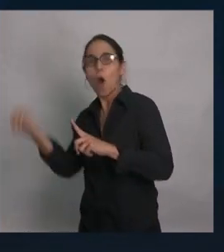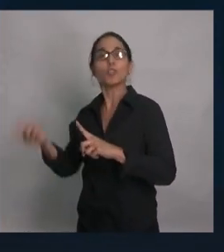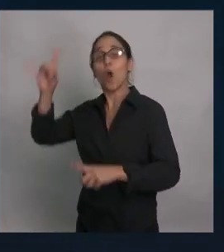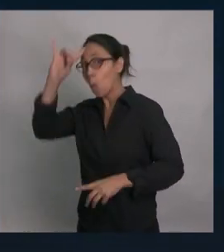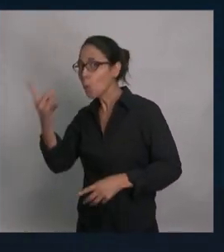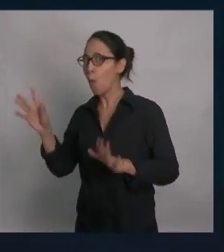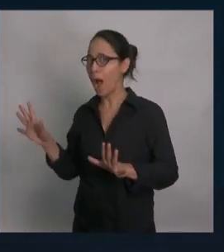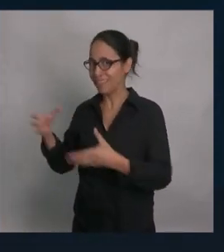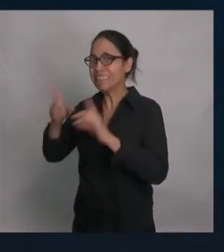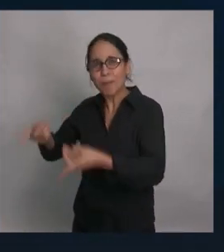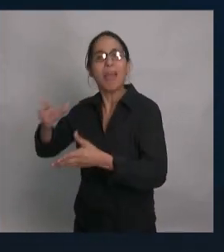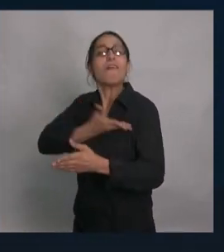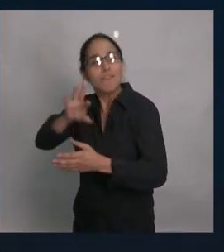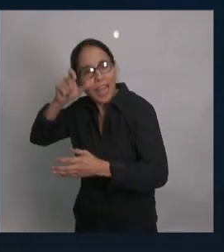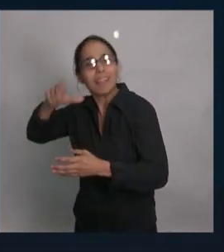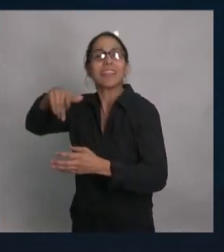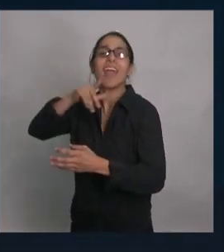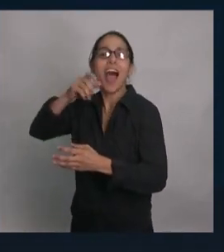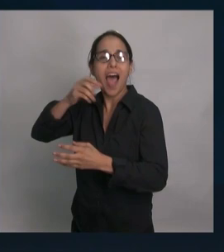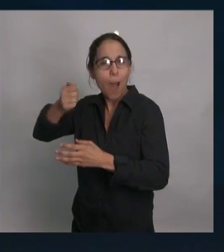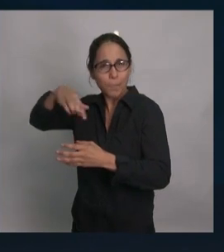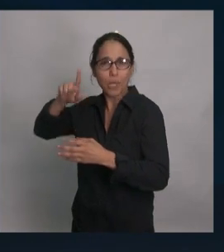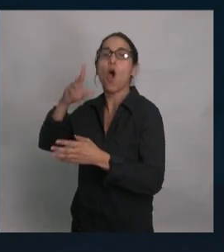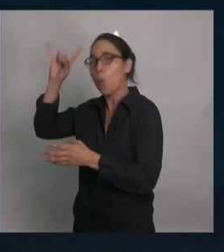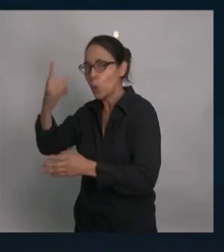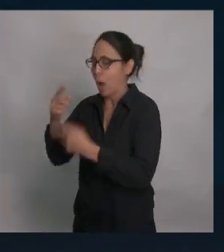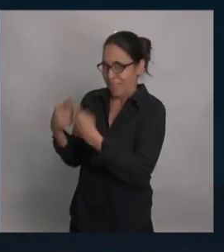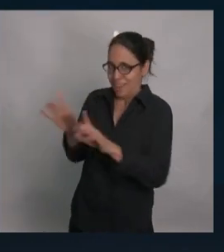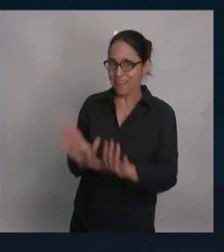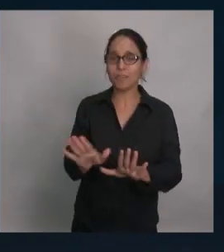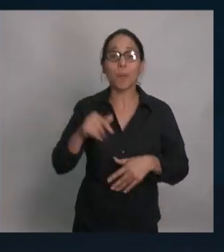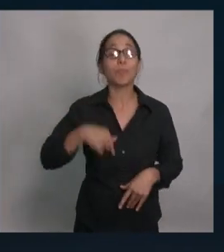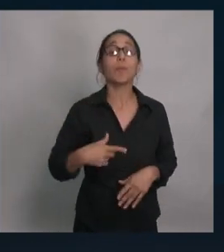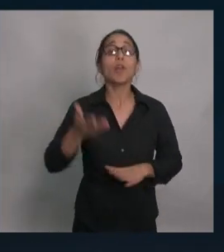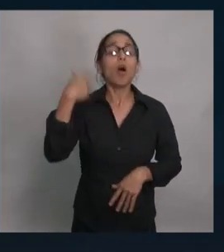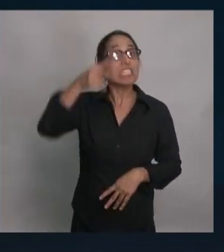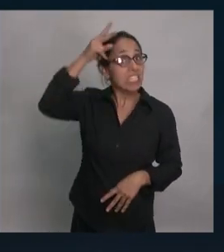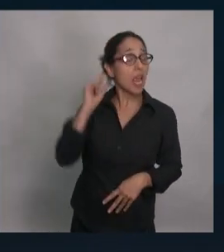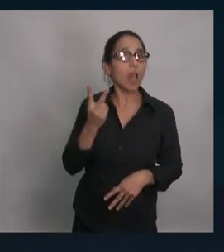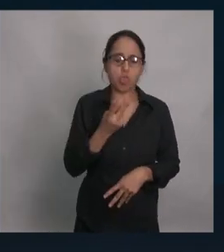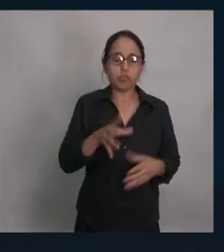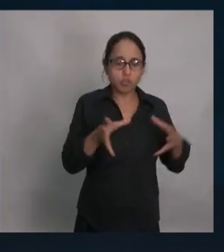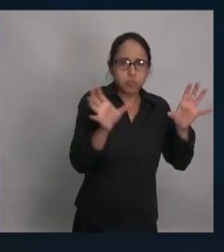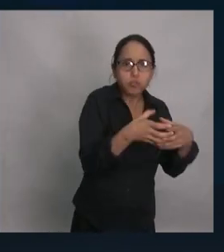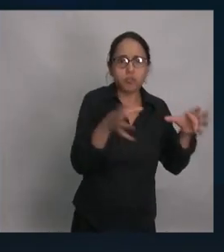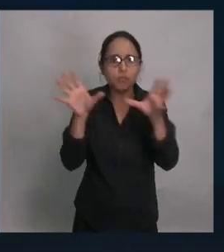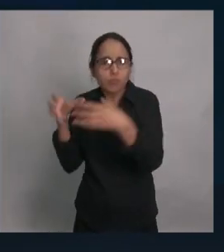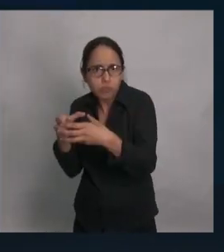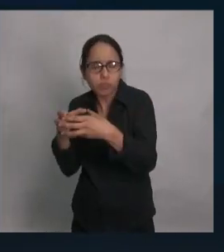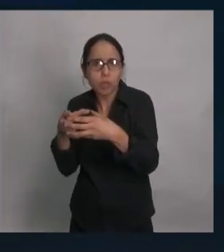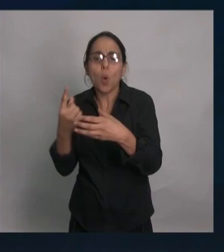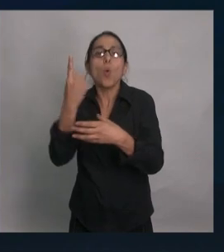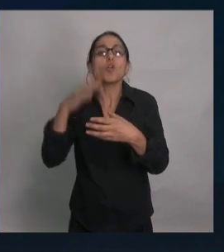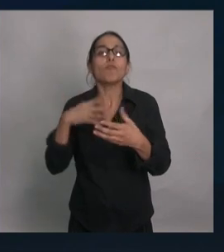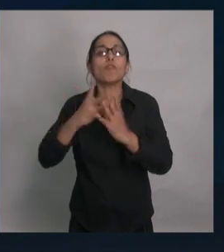In Chile, from the back of the democracy, or the transitional period, there were two big blocks. One was the concertation, the center